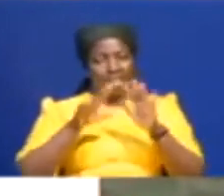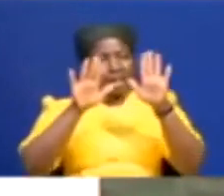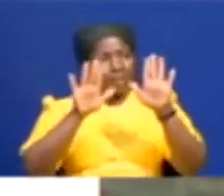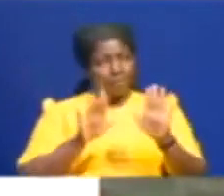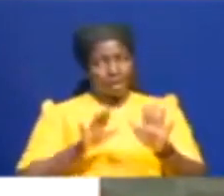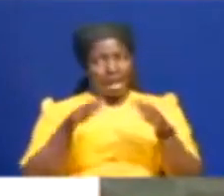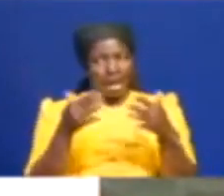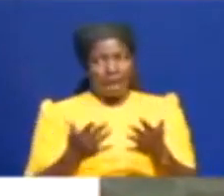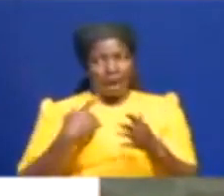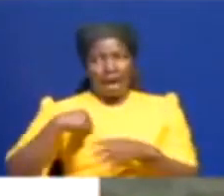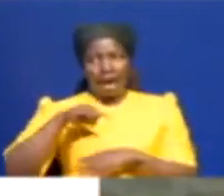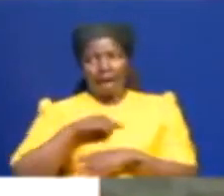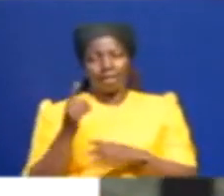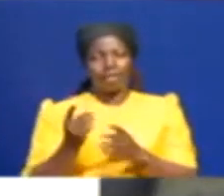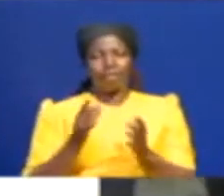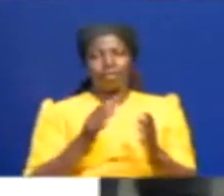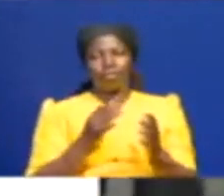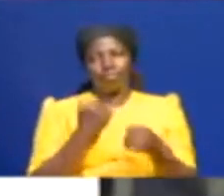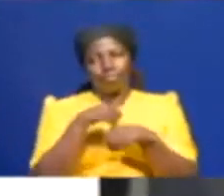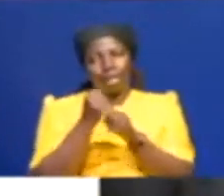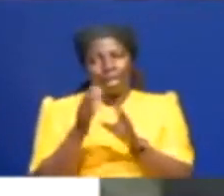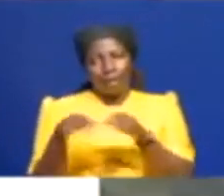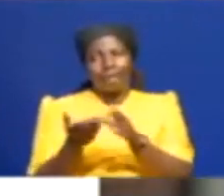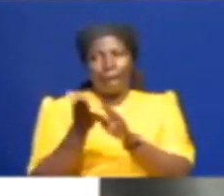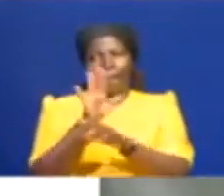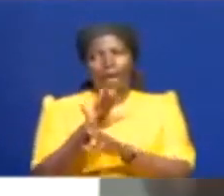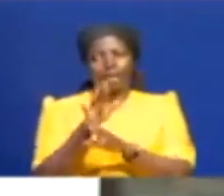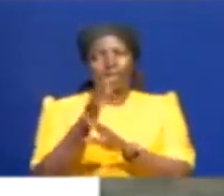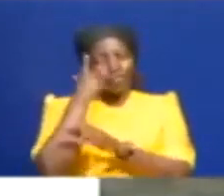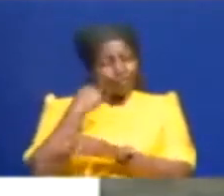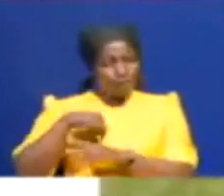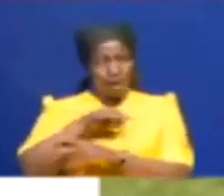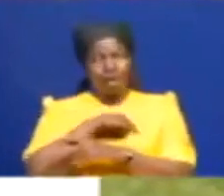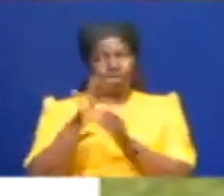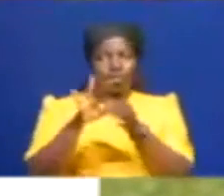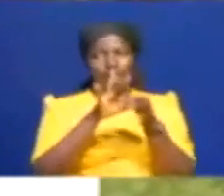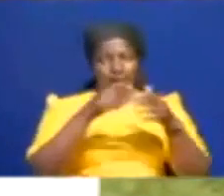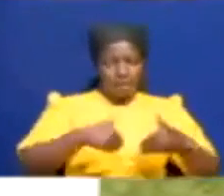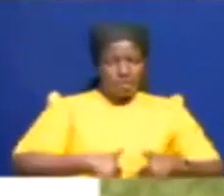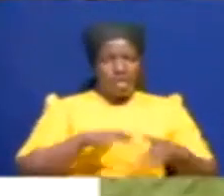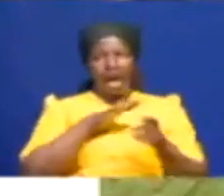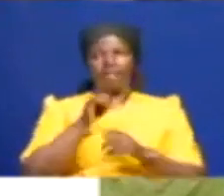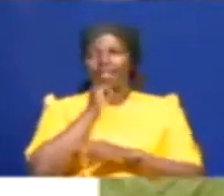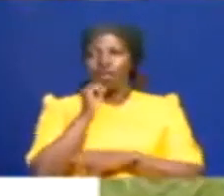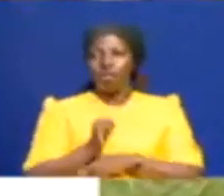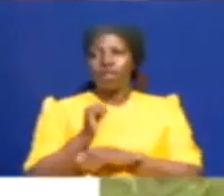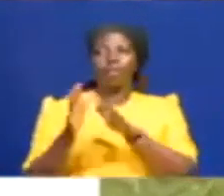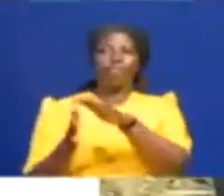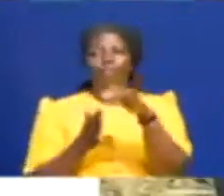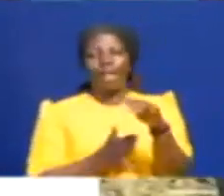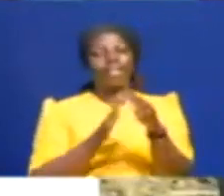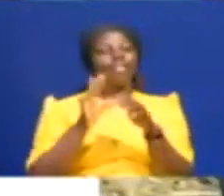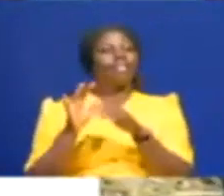vile tumerudisha Kiama mahali ilikuwa ili tuweze kuleta vijana na wasee pamoja. And a section of